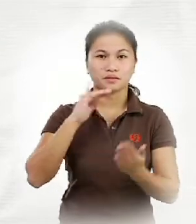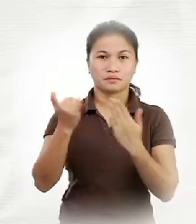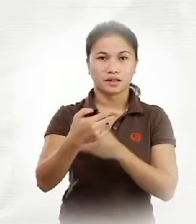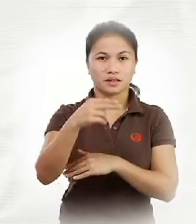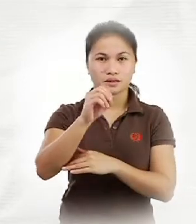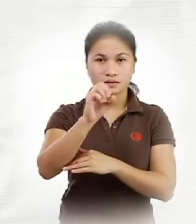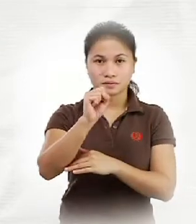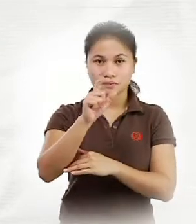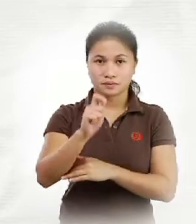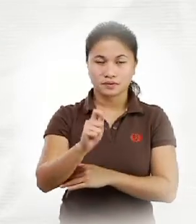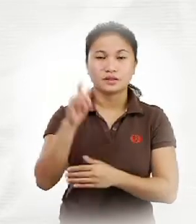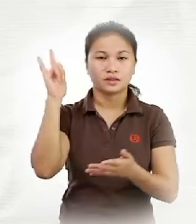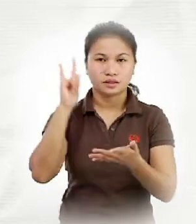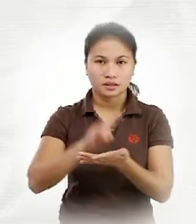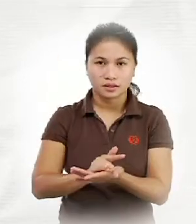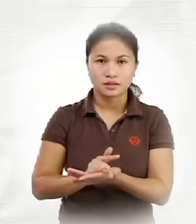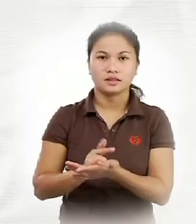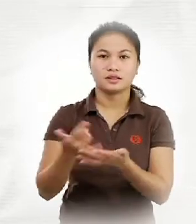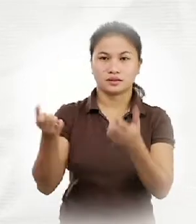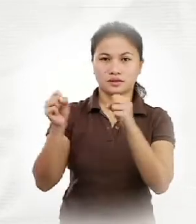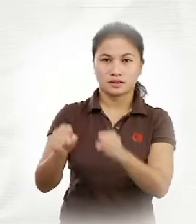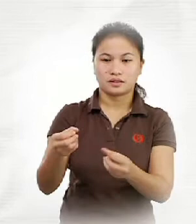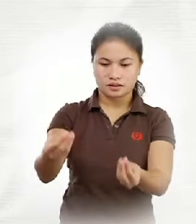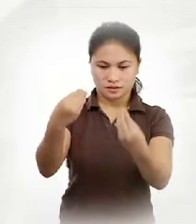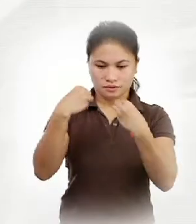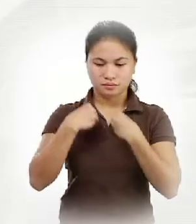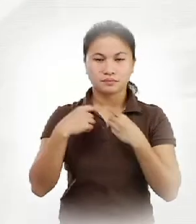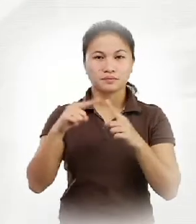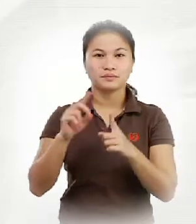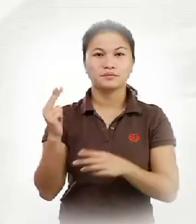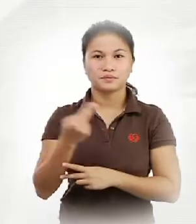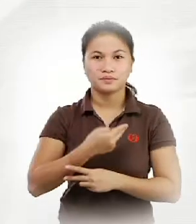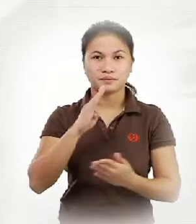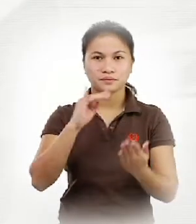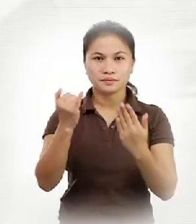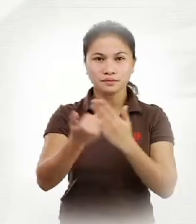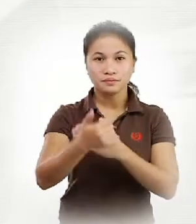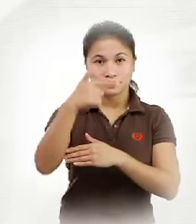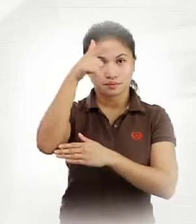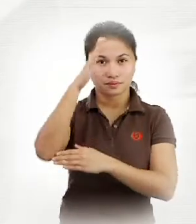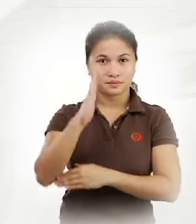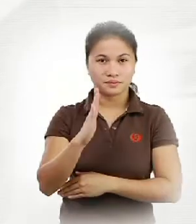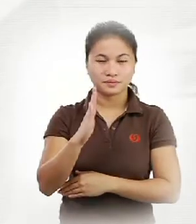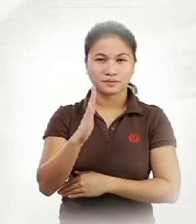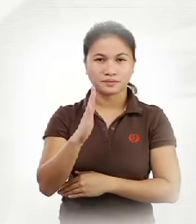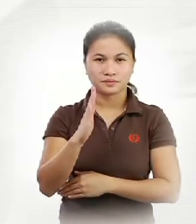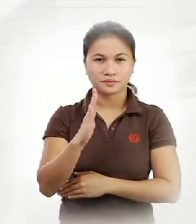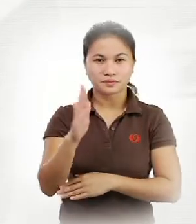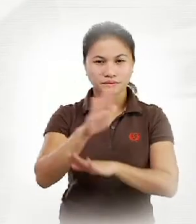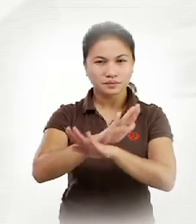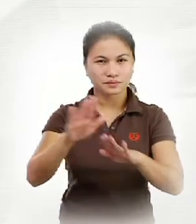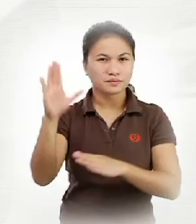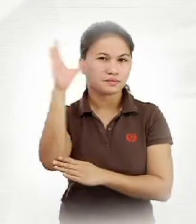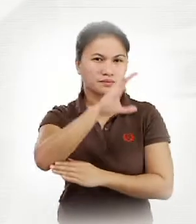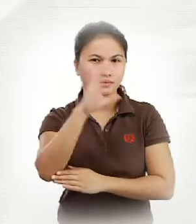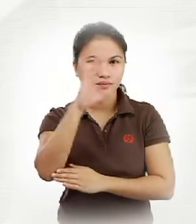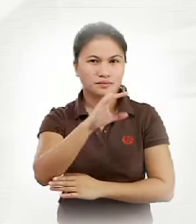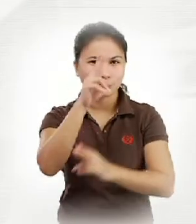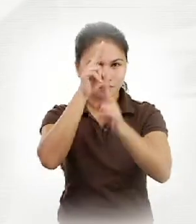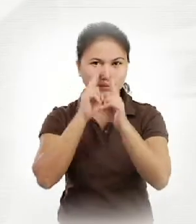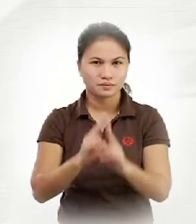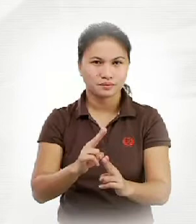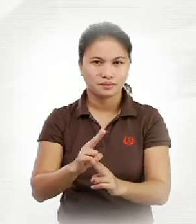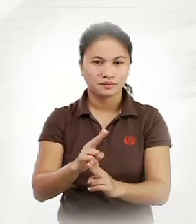case, it will be given to us by God. Don't seek honor. Seek